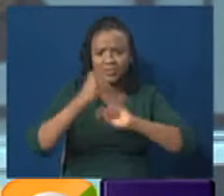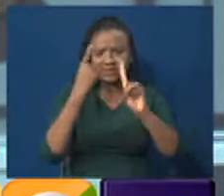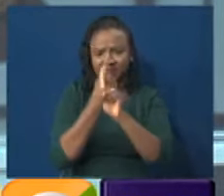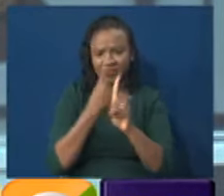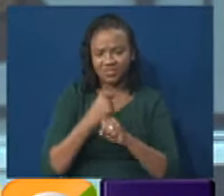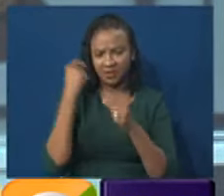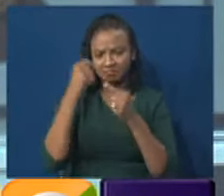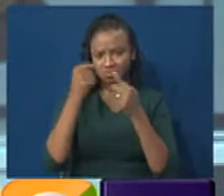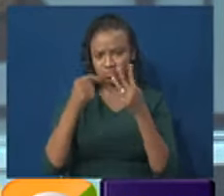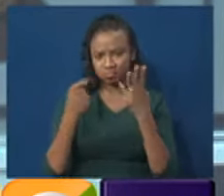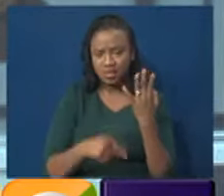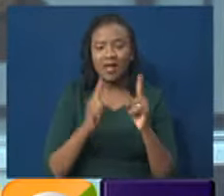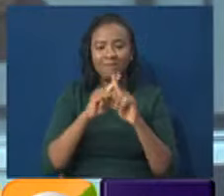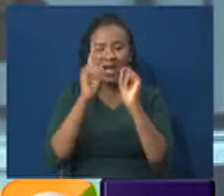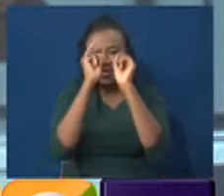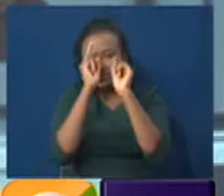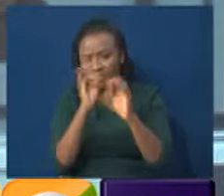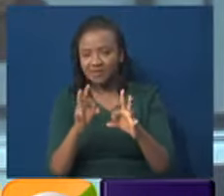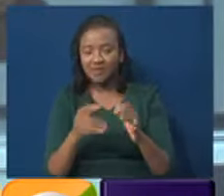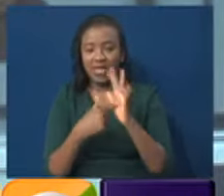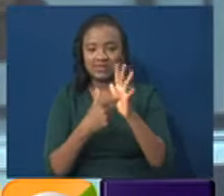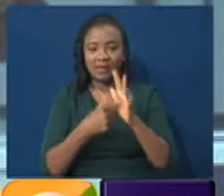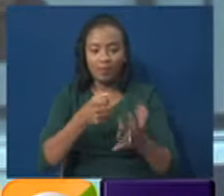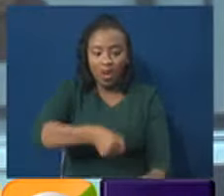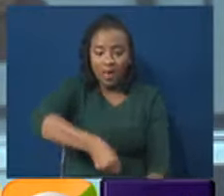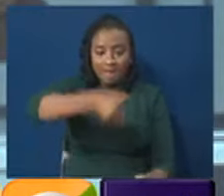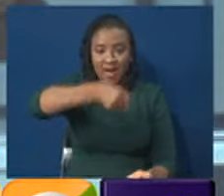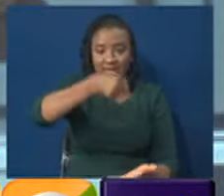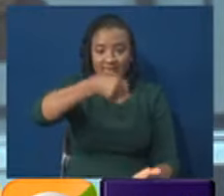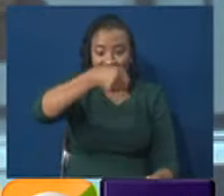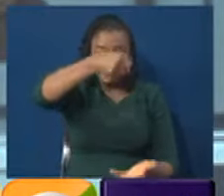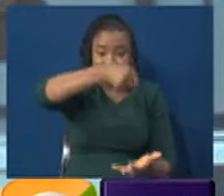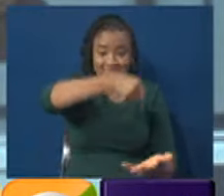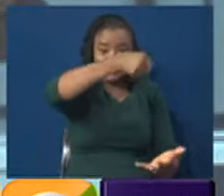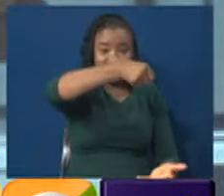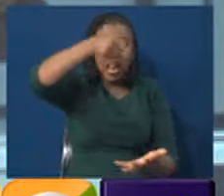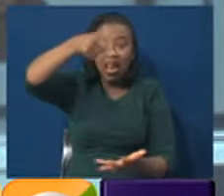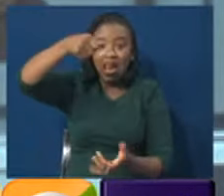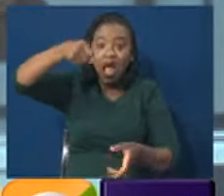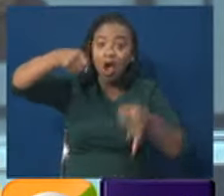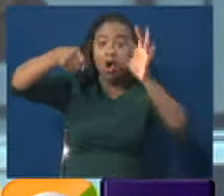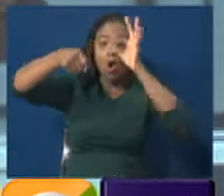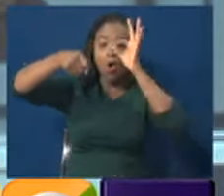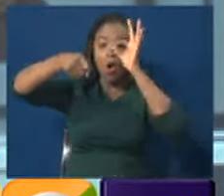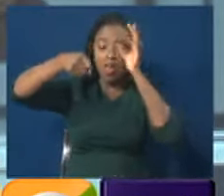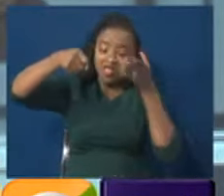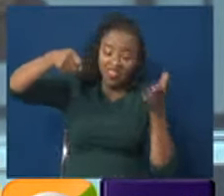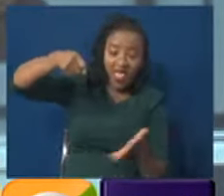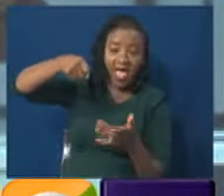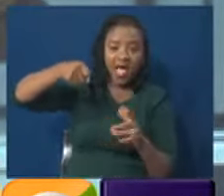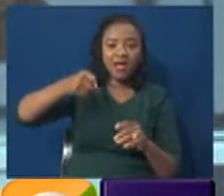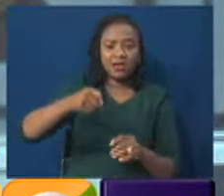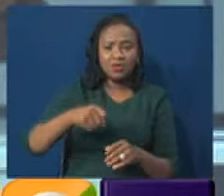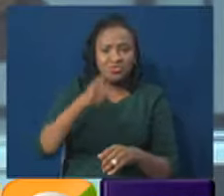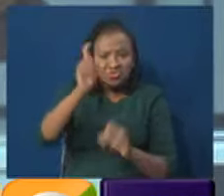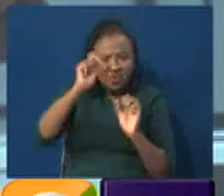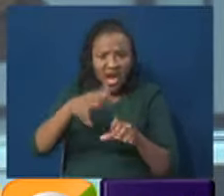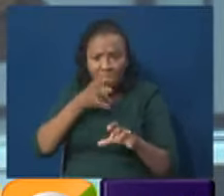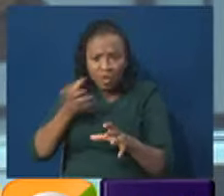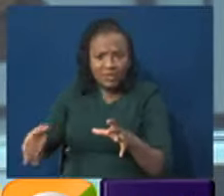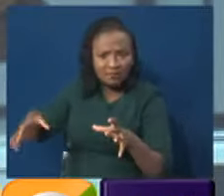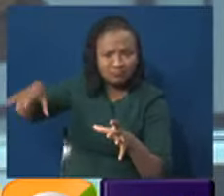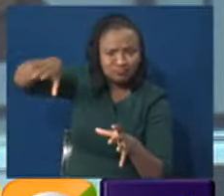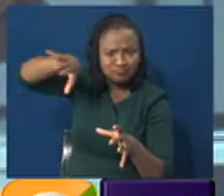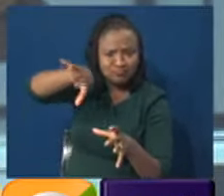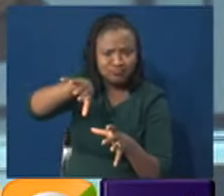find a leaking bucket, you first have to fix the holes before then you start putting some new water into that leaking bucket.